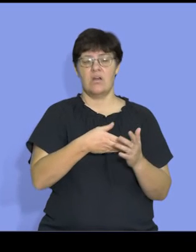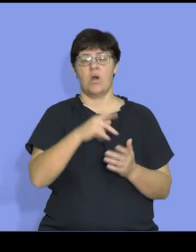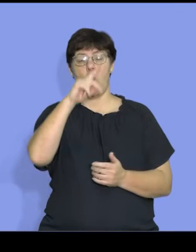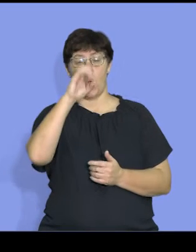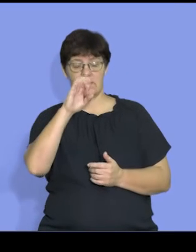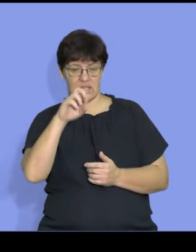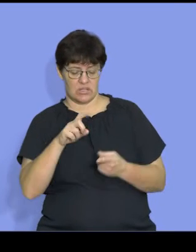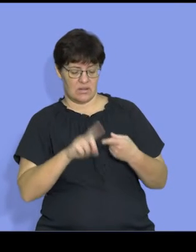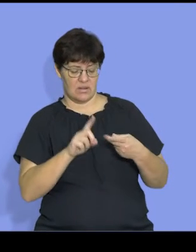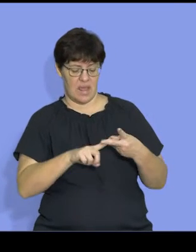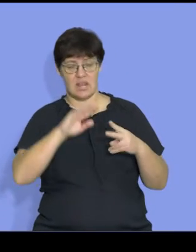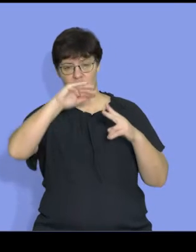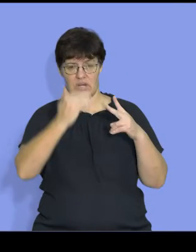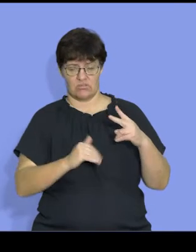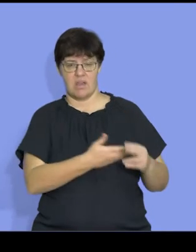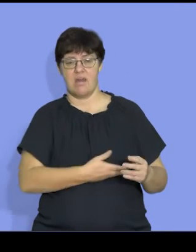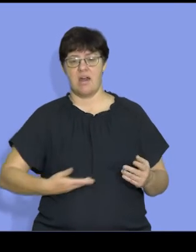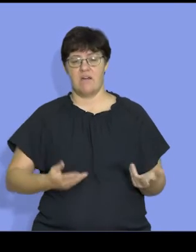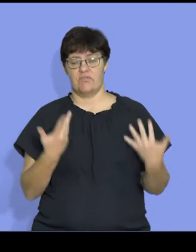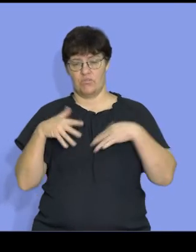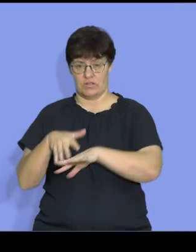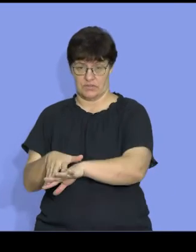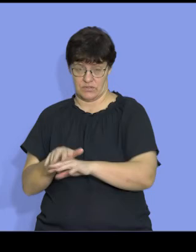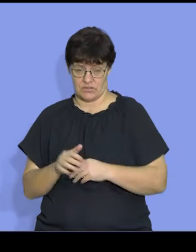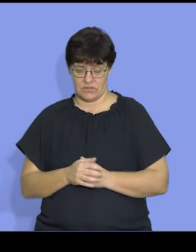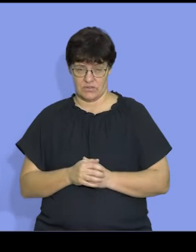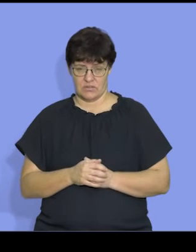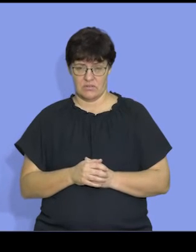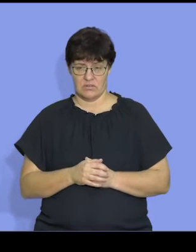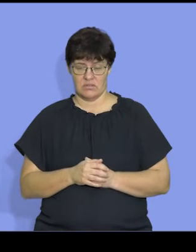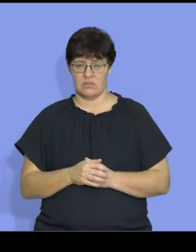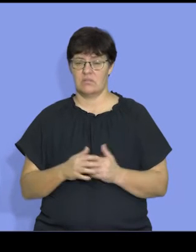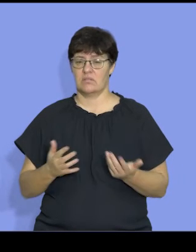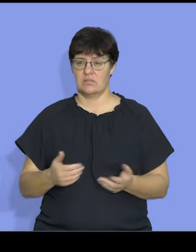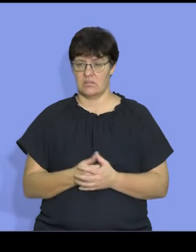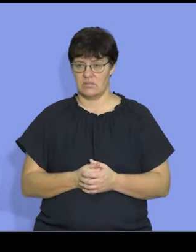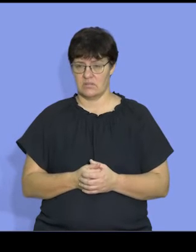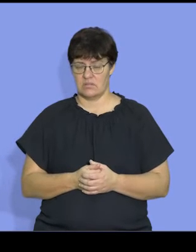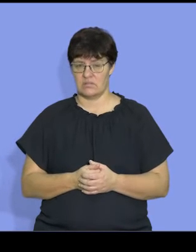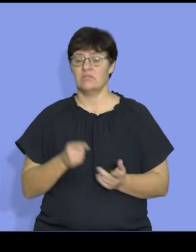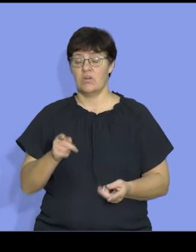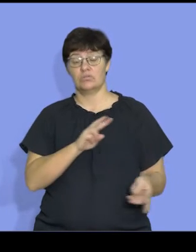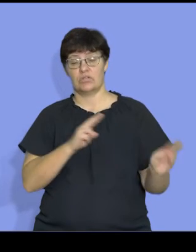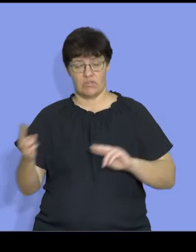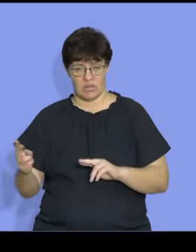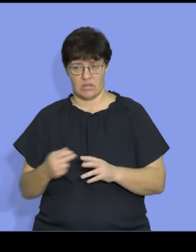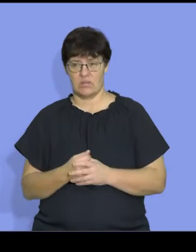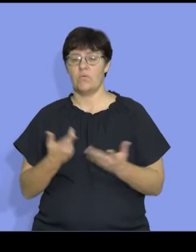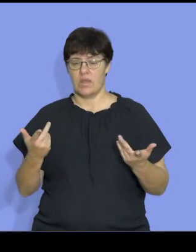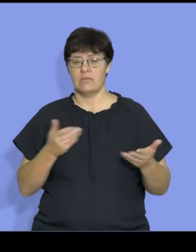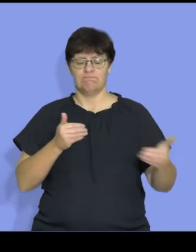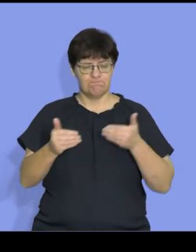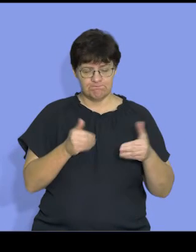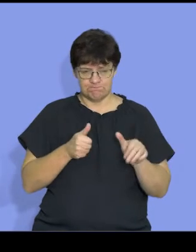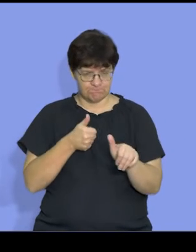the reduction half reaction. So over and above, you know, the transfer, we managed to keep track